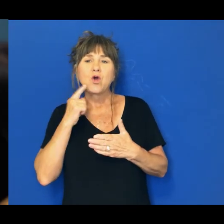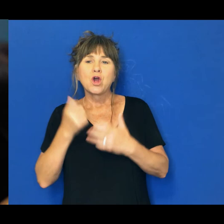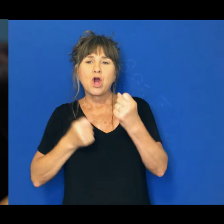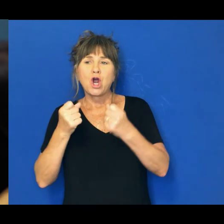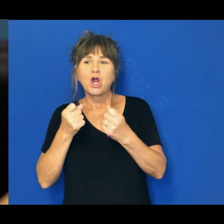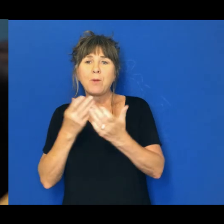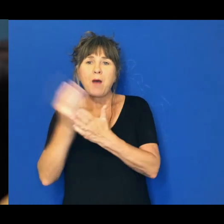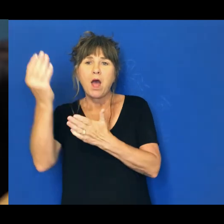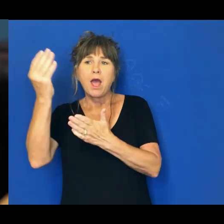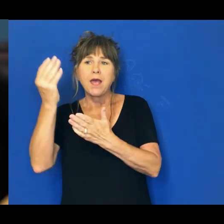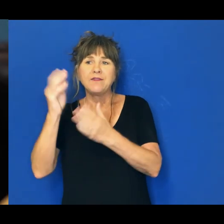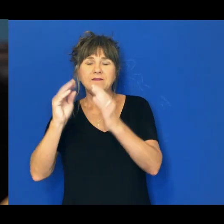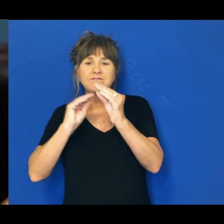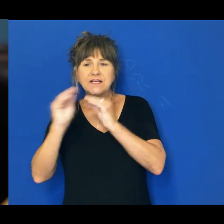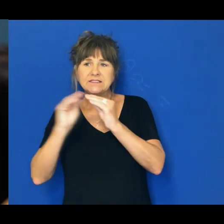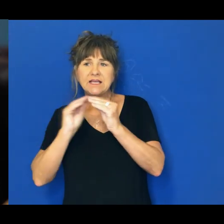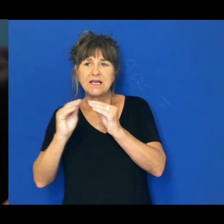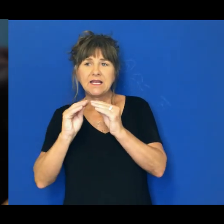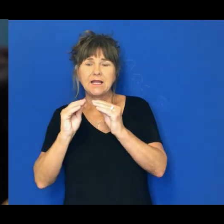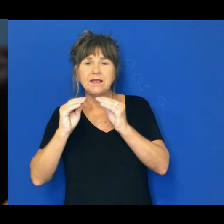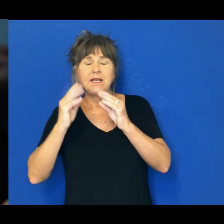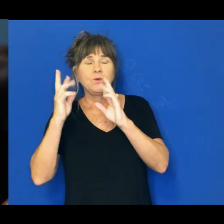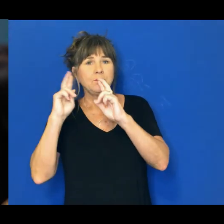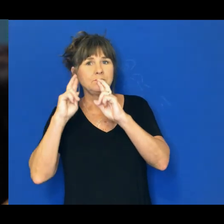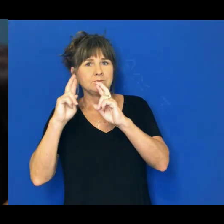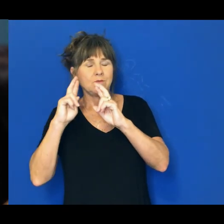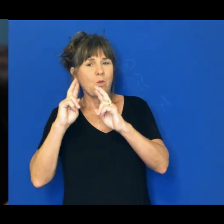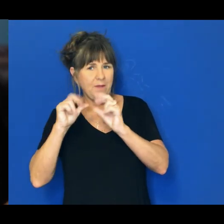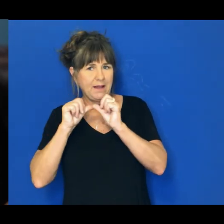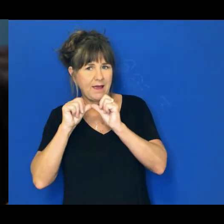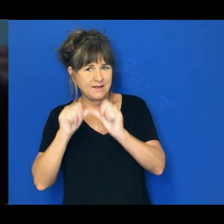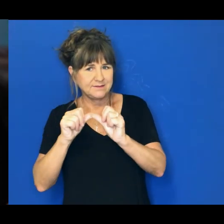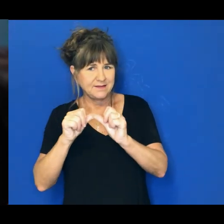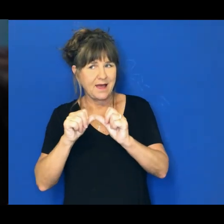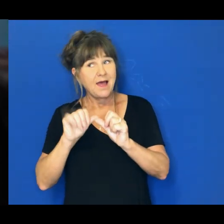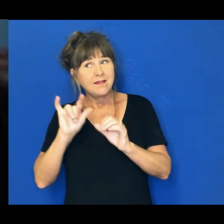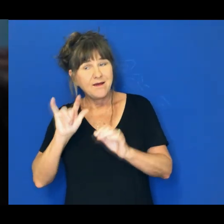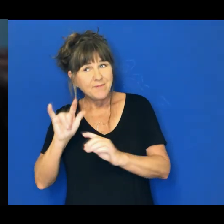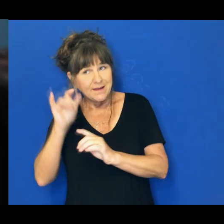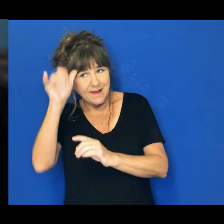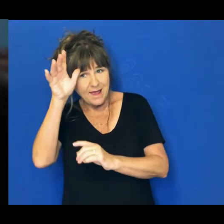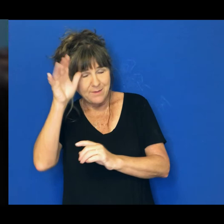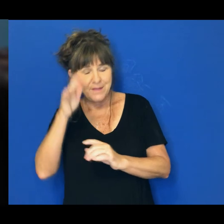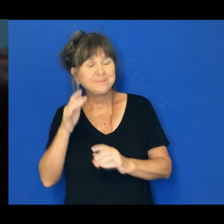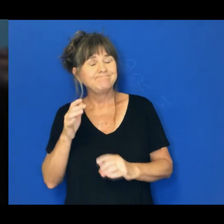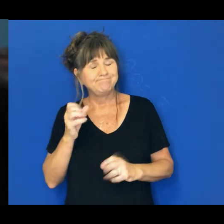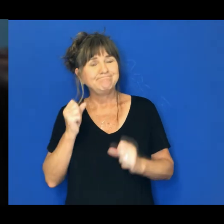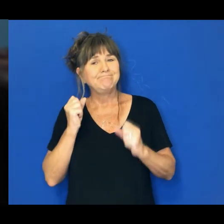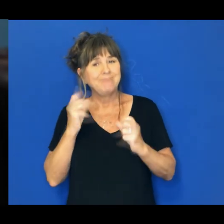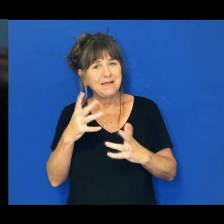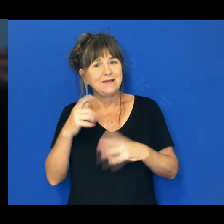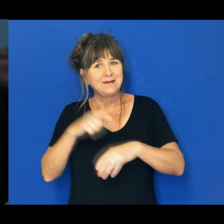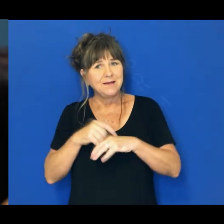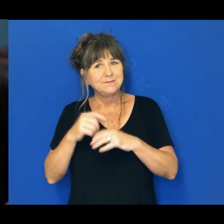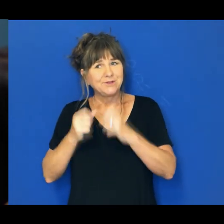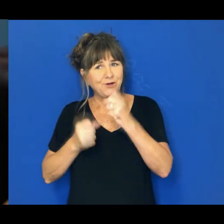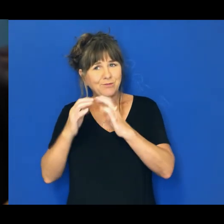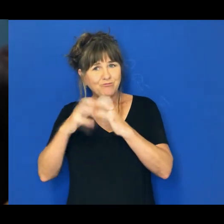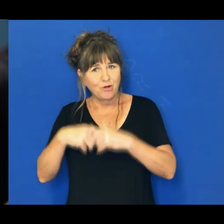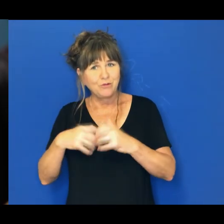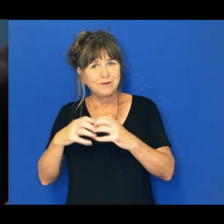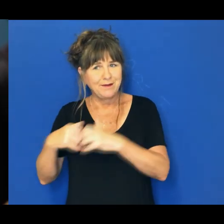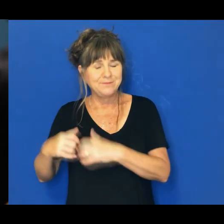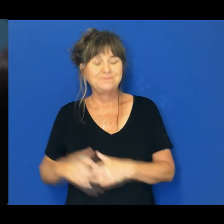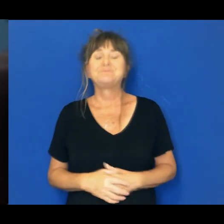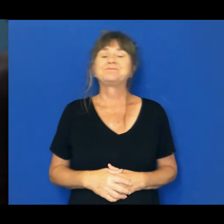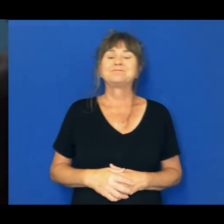and just pray and hope that it lasts. And I love my dad, but we were sometimes in the same boat. Yes. On road trips, not gonna make it. Yeah.